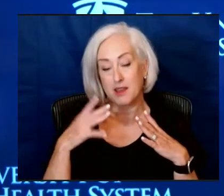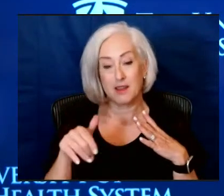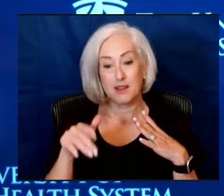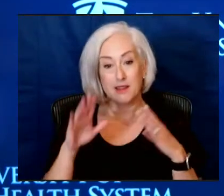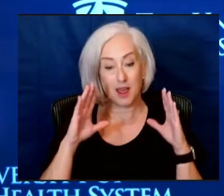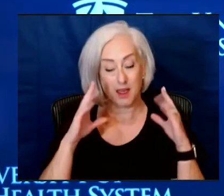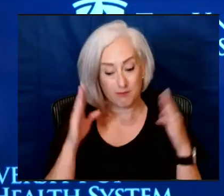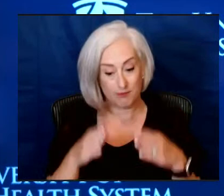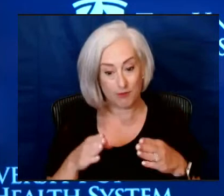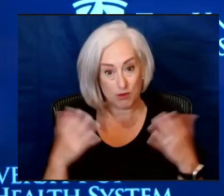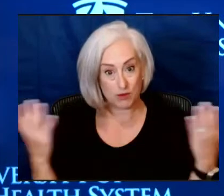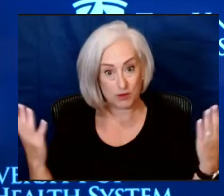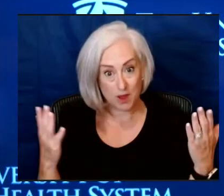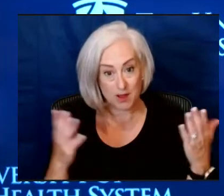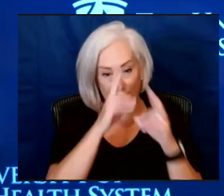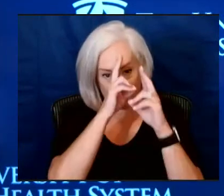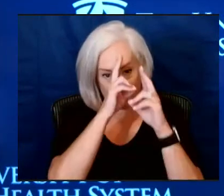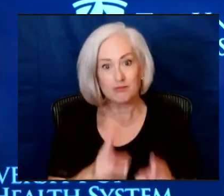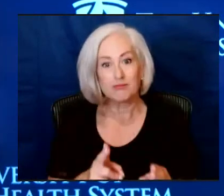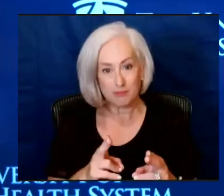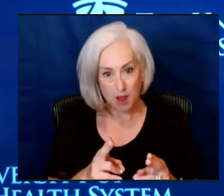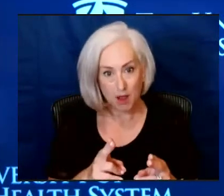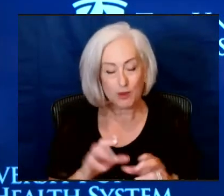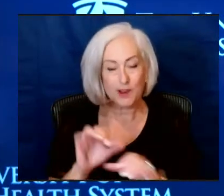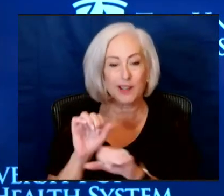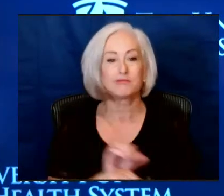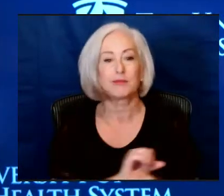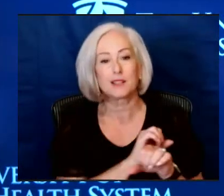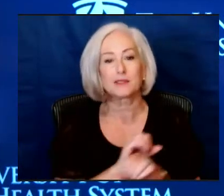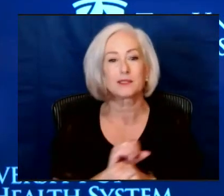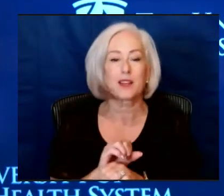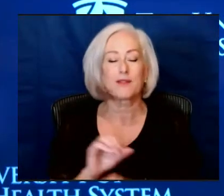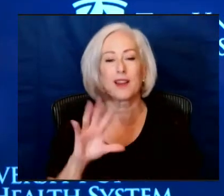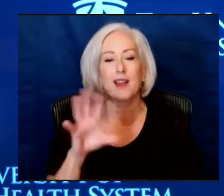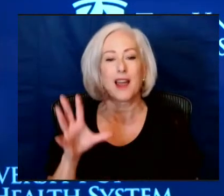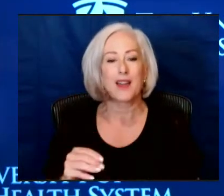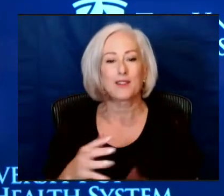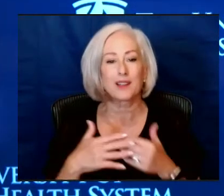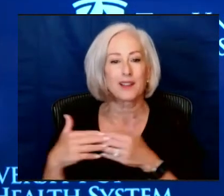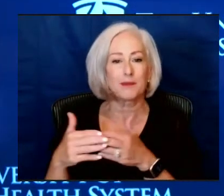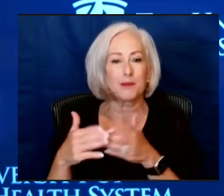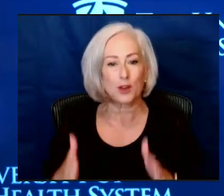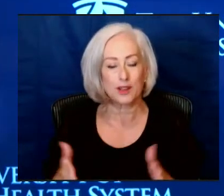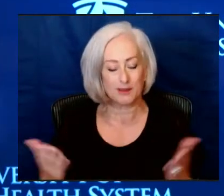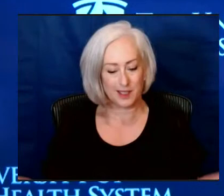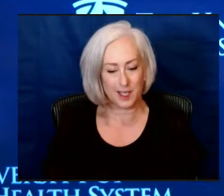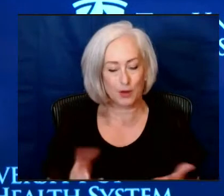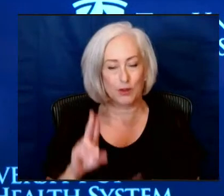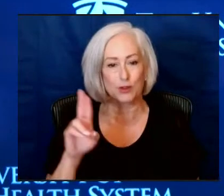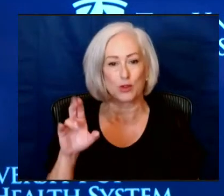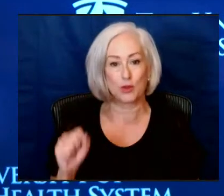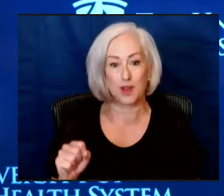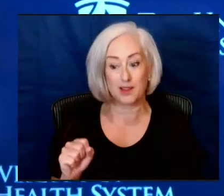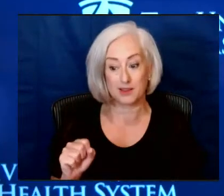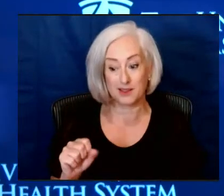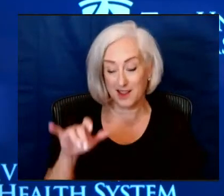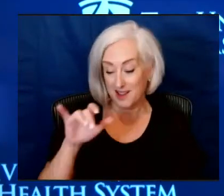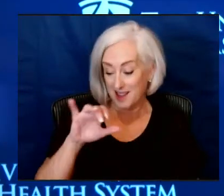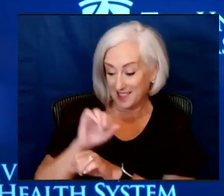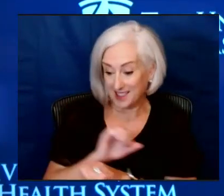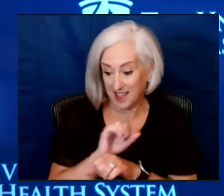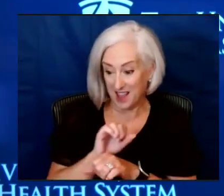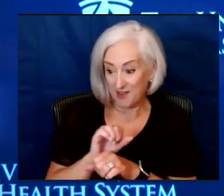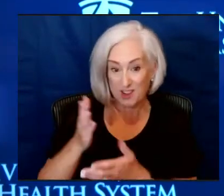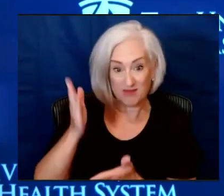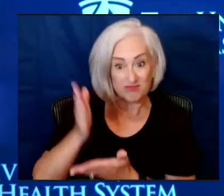United States. Slavery may have ended more than 150 years ago, and we don't reach